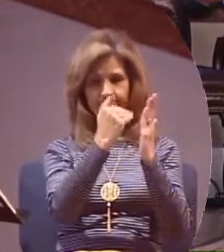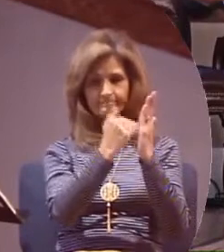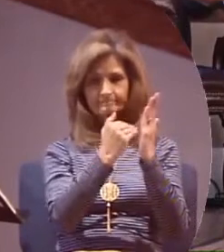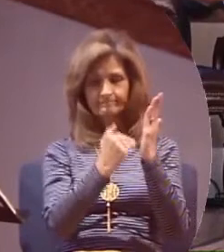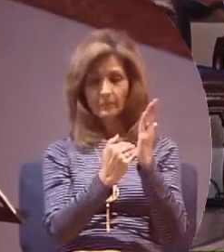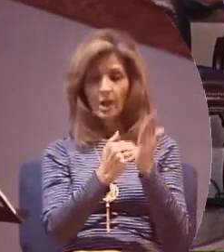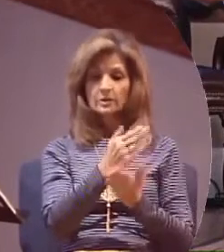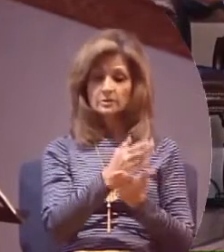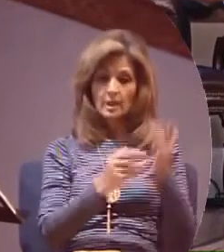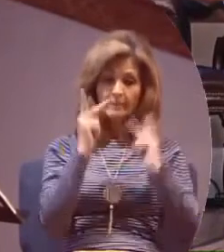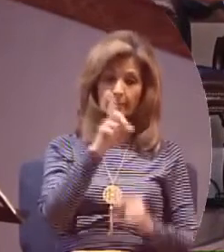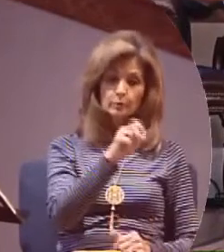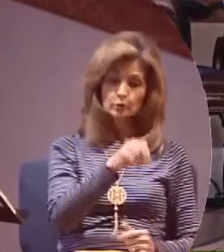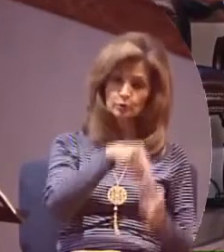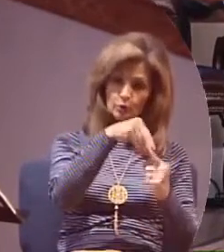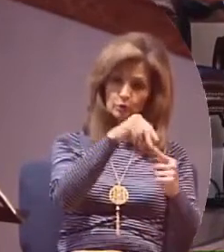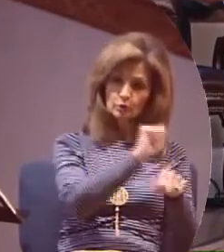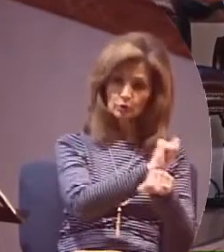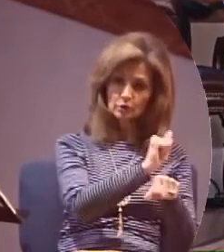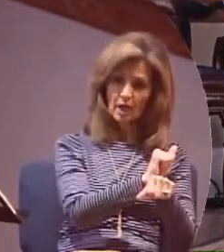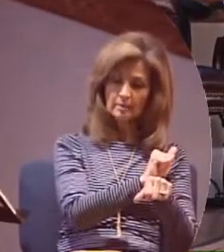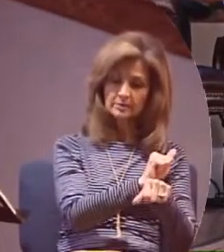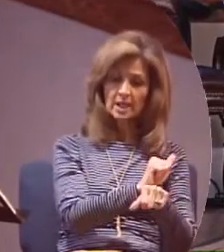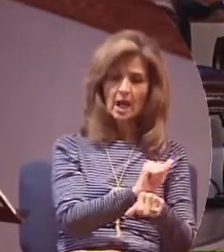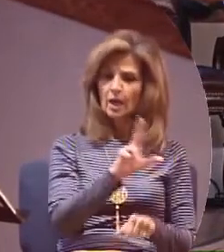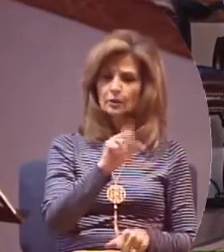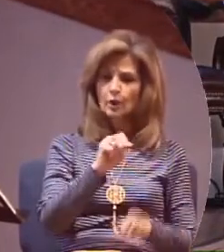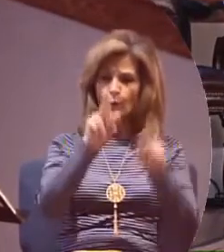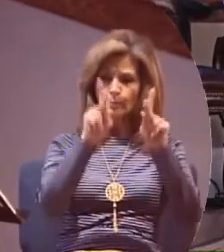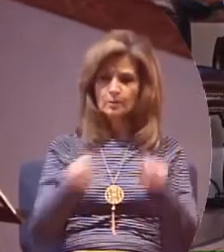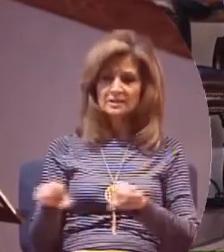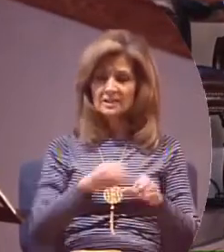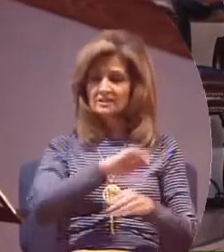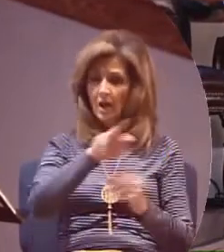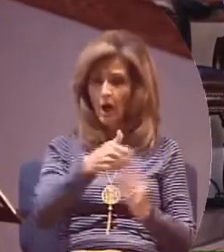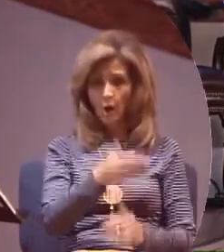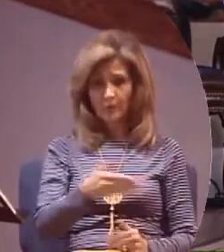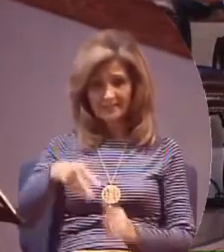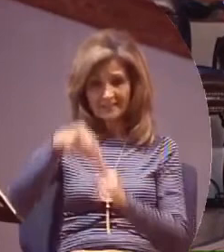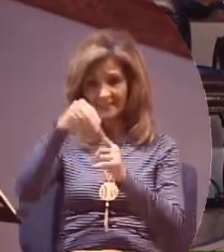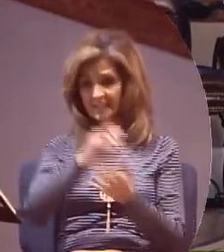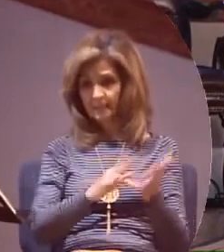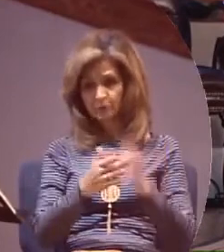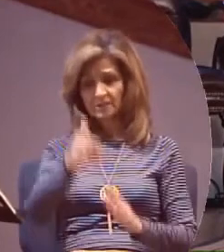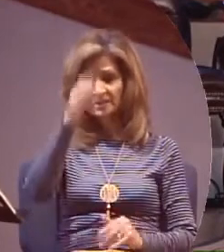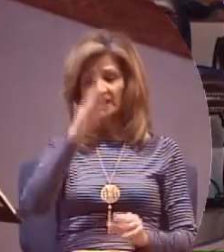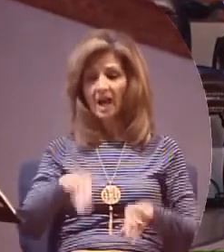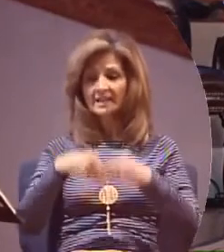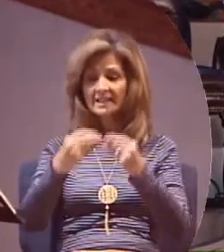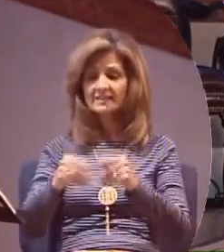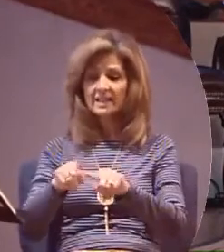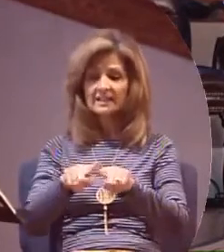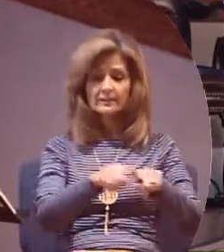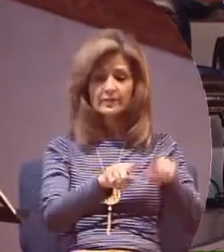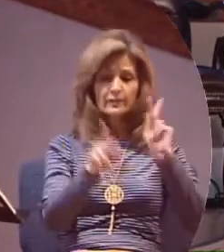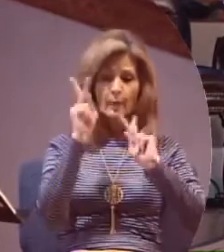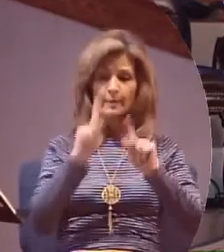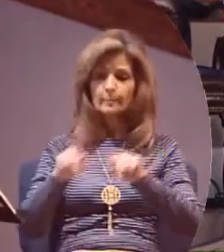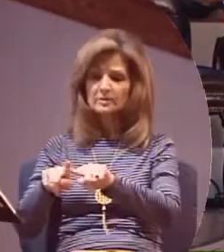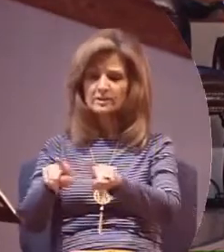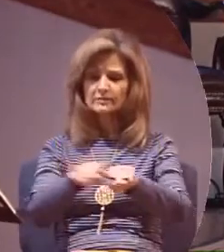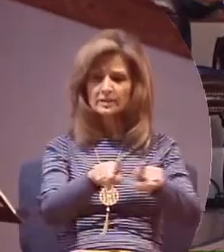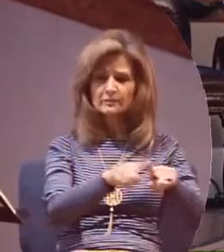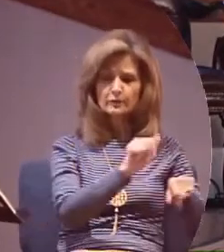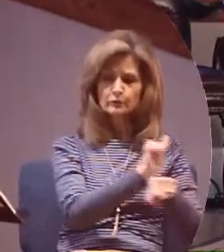to do certain things. There's nobody that does all things outside of Jesus. God gifts people in different areas, and it's their job to do